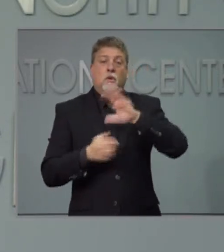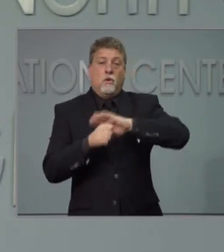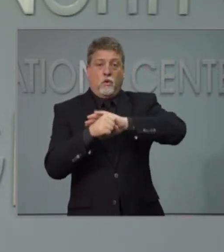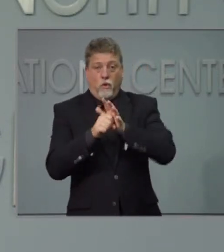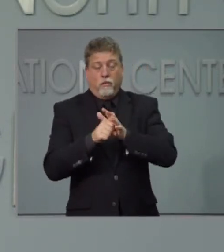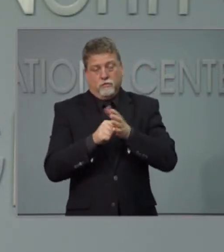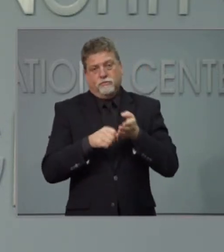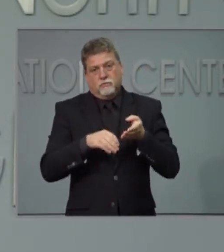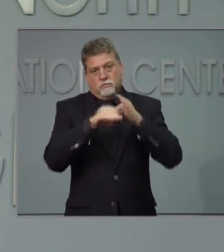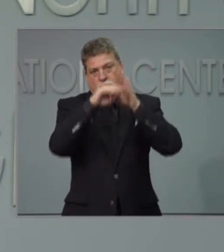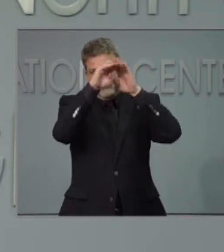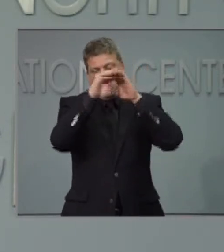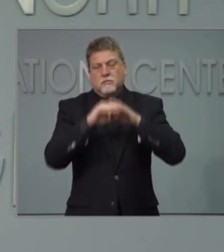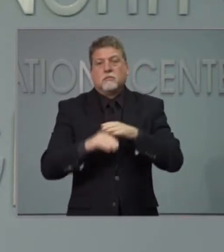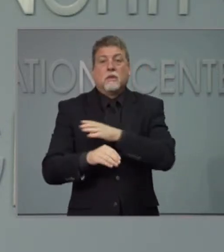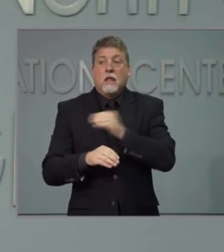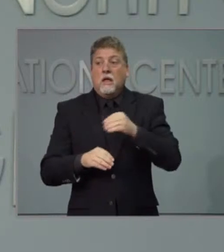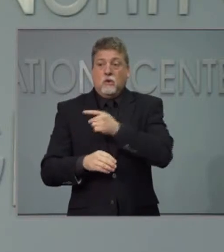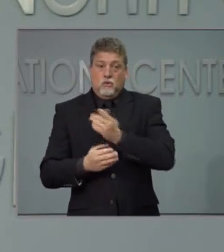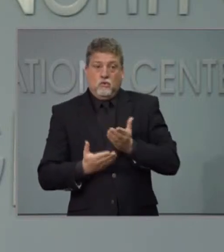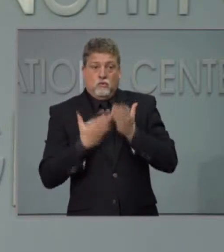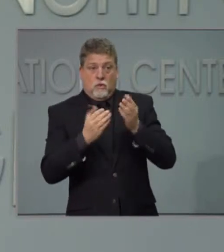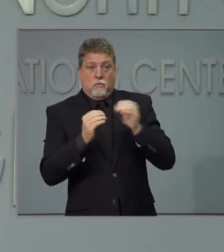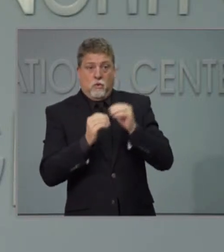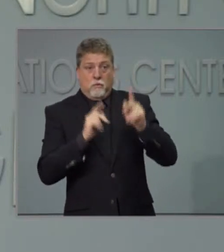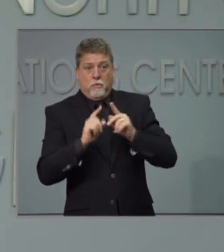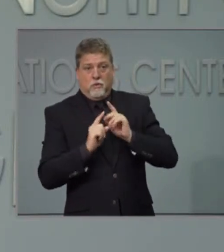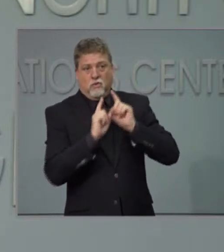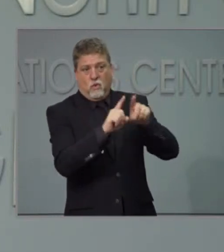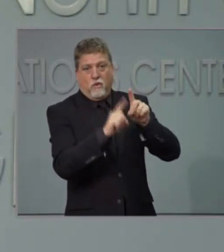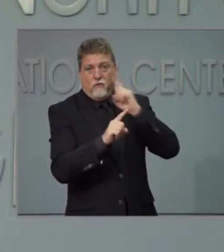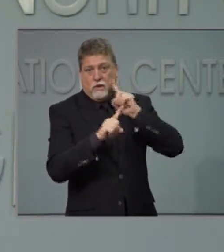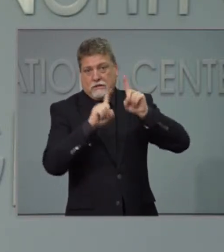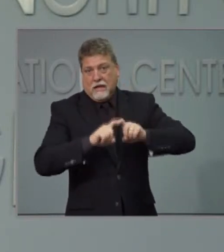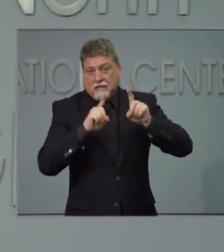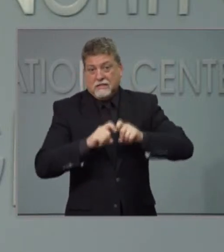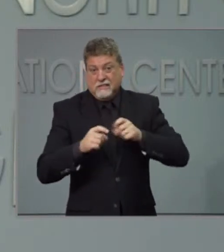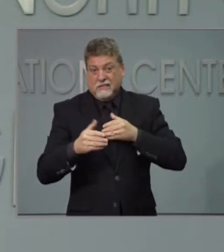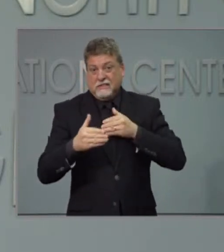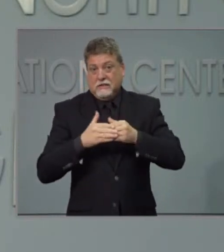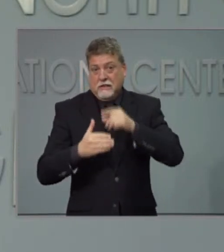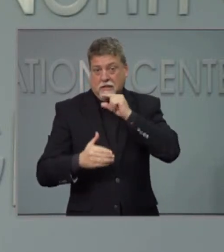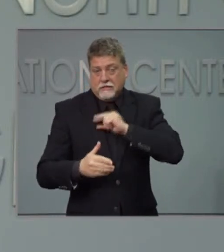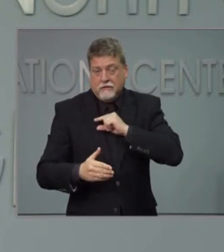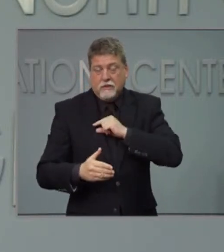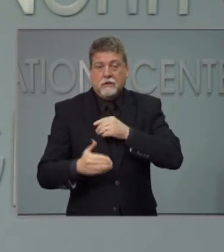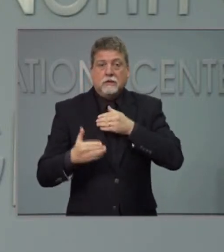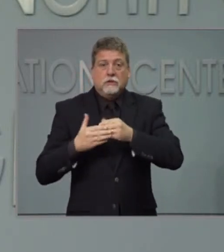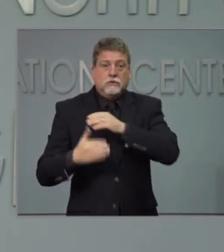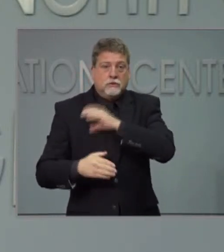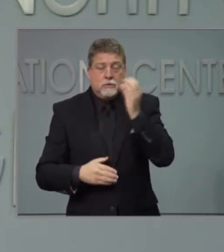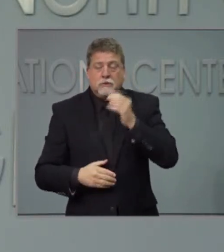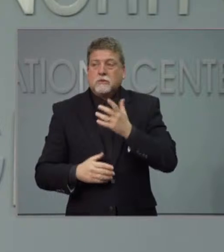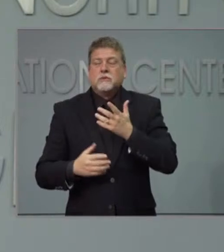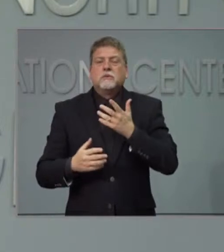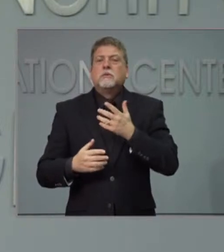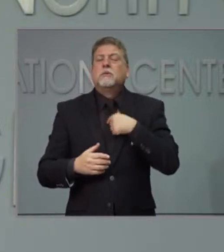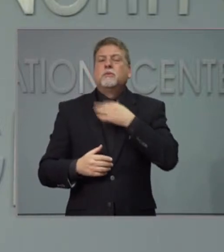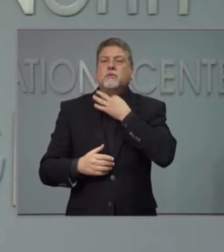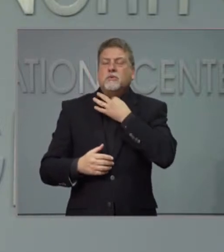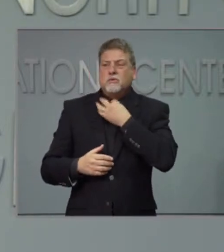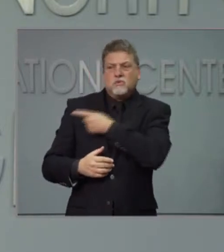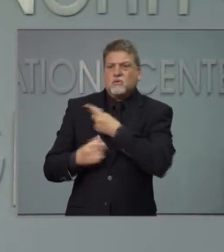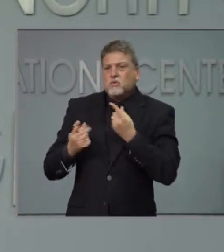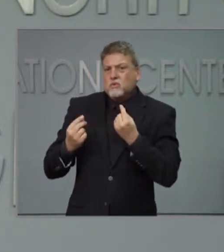expected to go get tested approaching the holiday season, what is the state doing to make sure everyone still